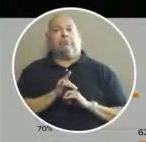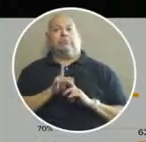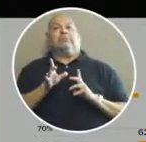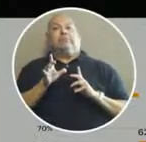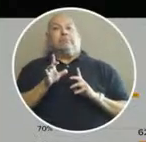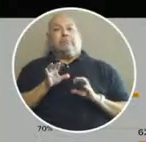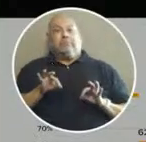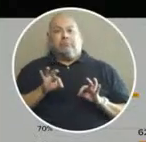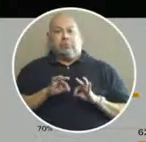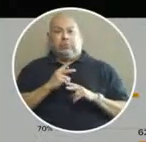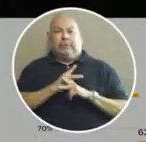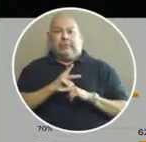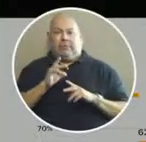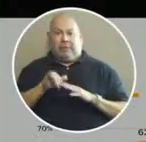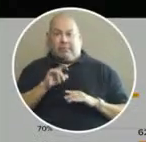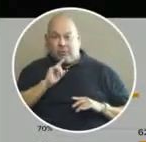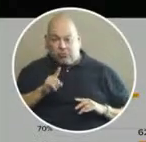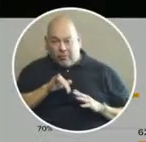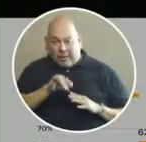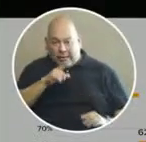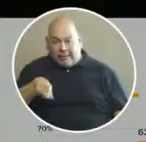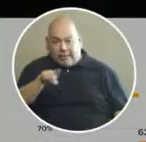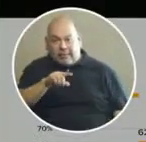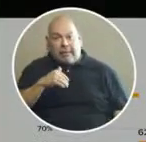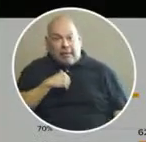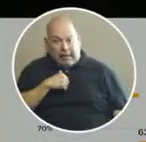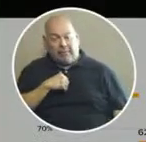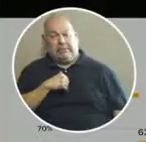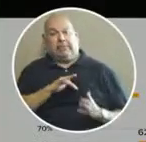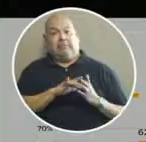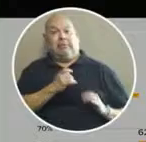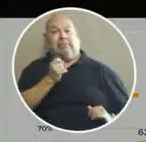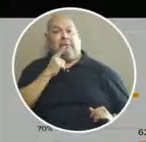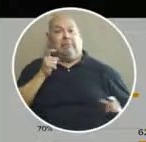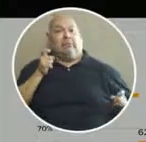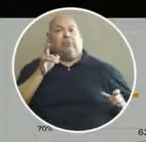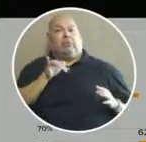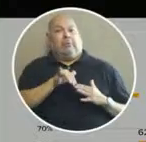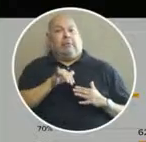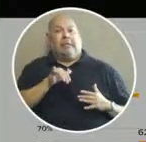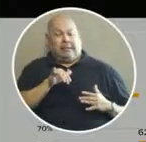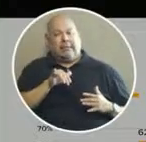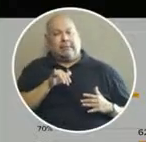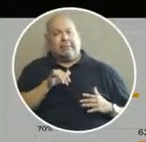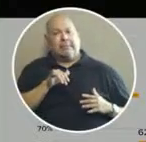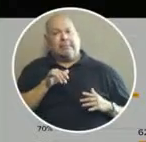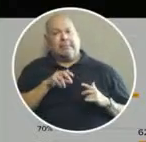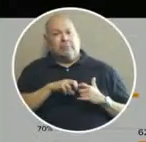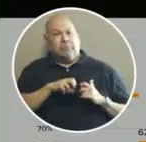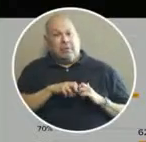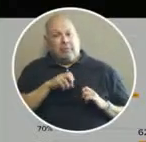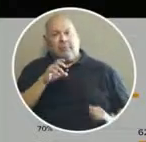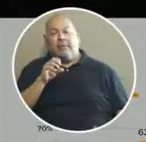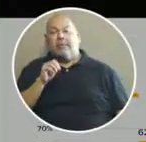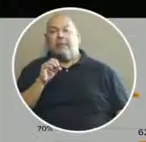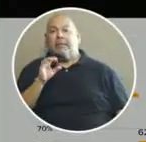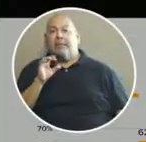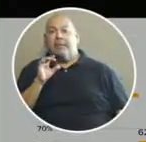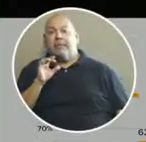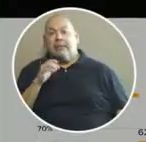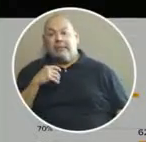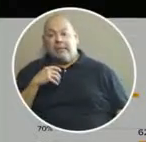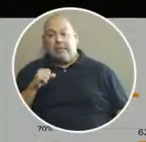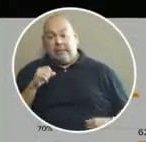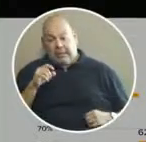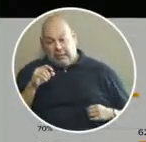to definitely take care of them, make sure that they're having the medication to control their chronic conditions. The